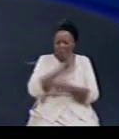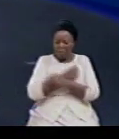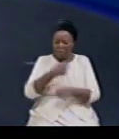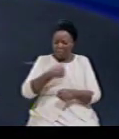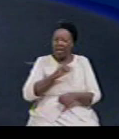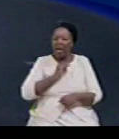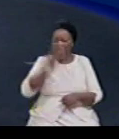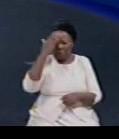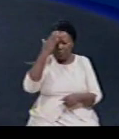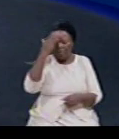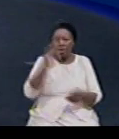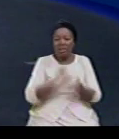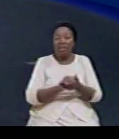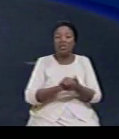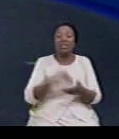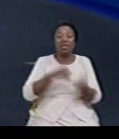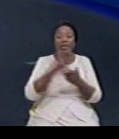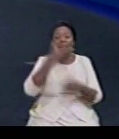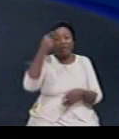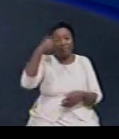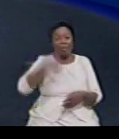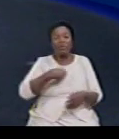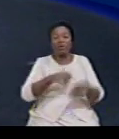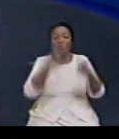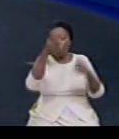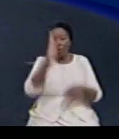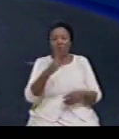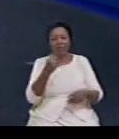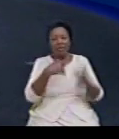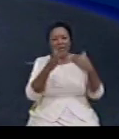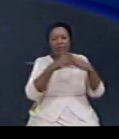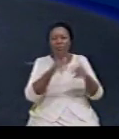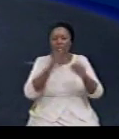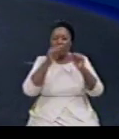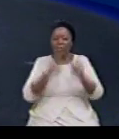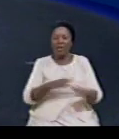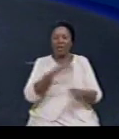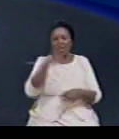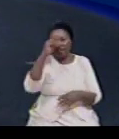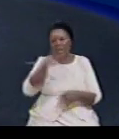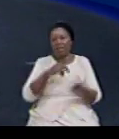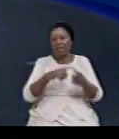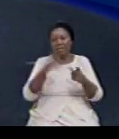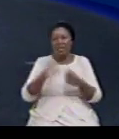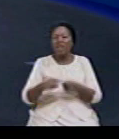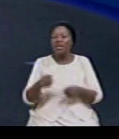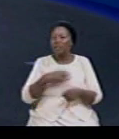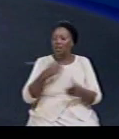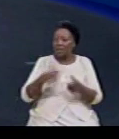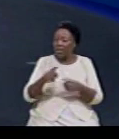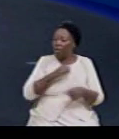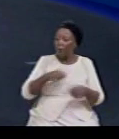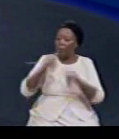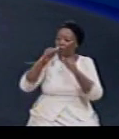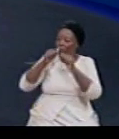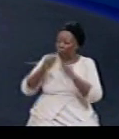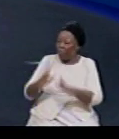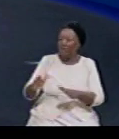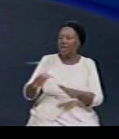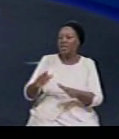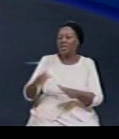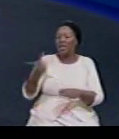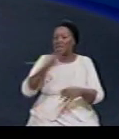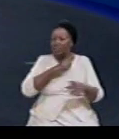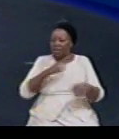said, "Is a virgin shall conceive and bring forth a son, and thou shalt call his name